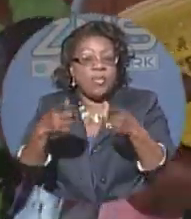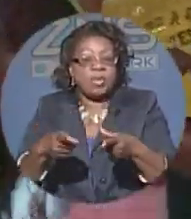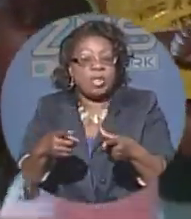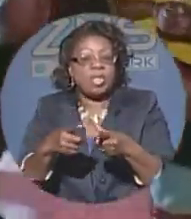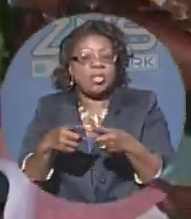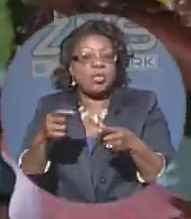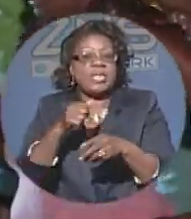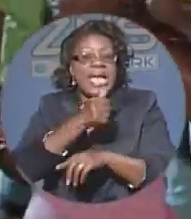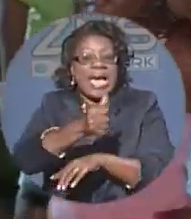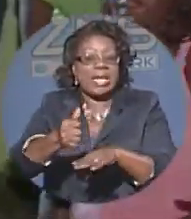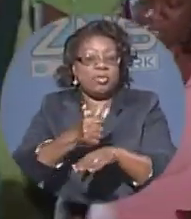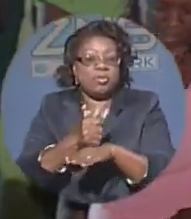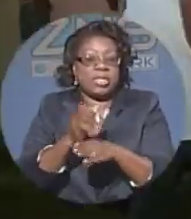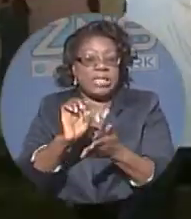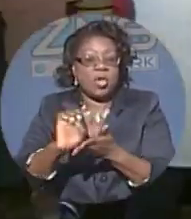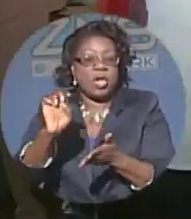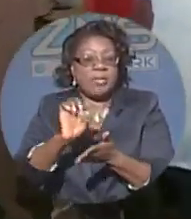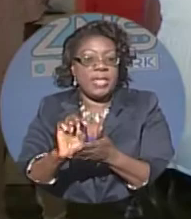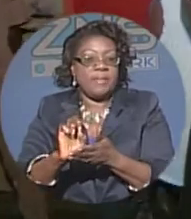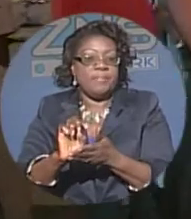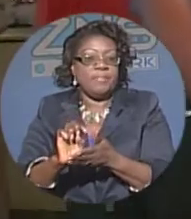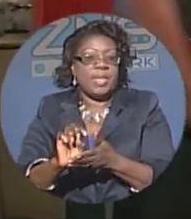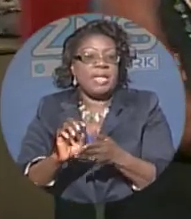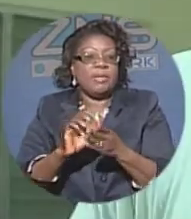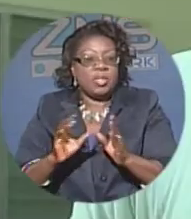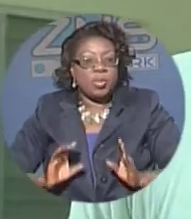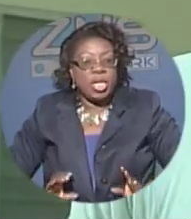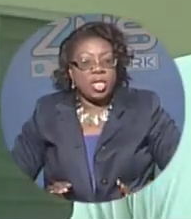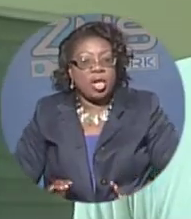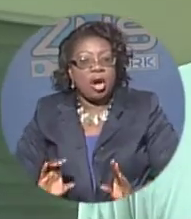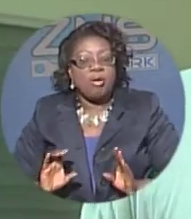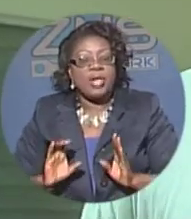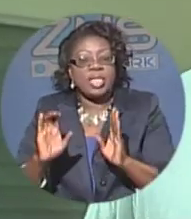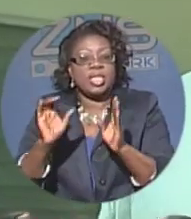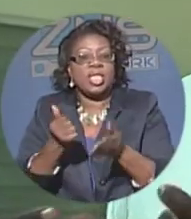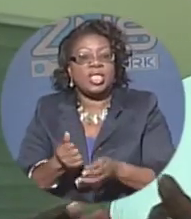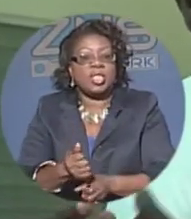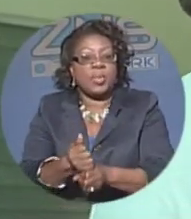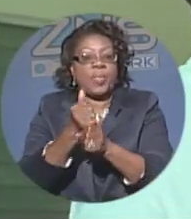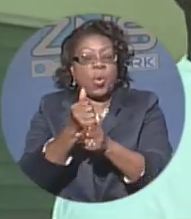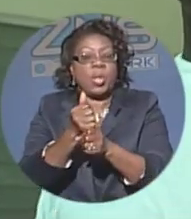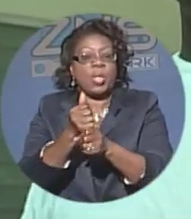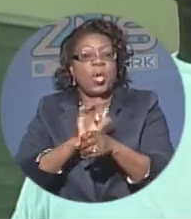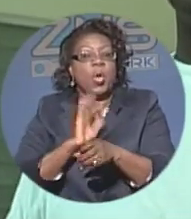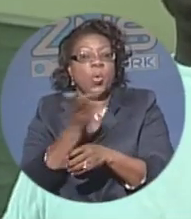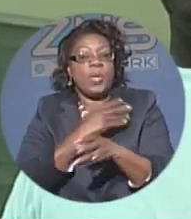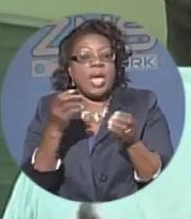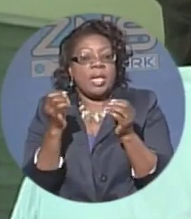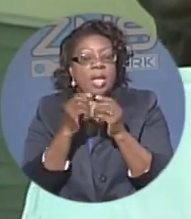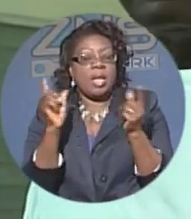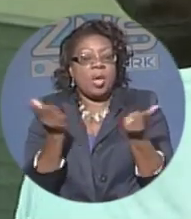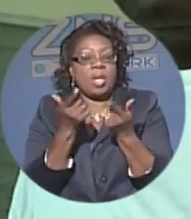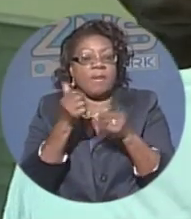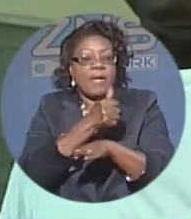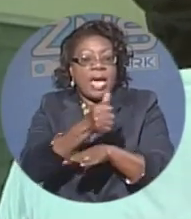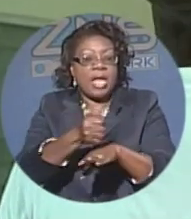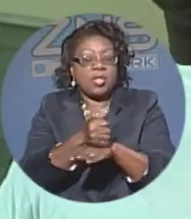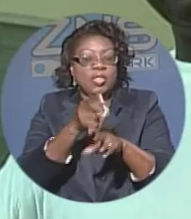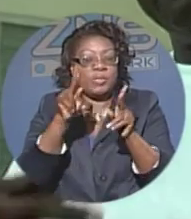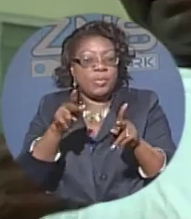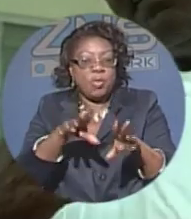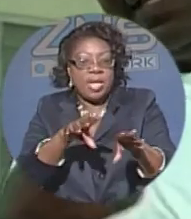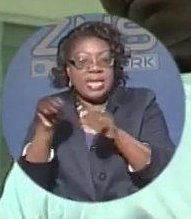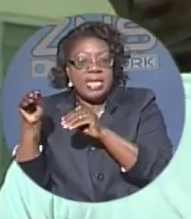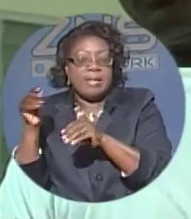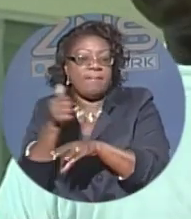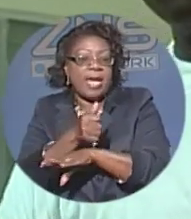of this, that alone should encourage support. If we had more Androsians who had left Andros and made a success of themselves,